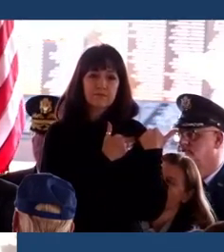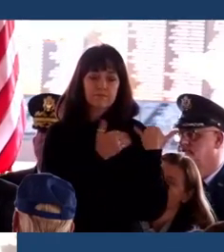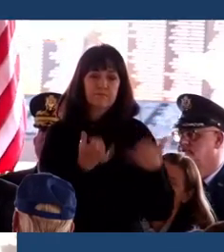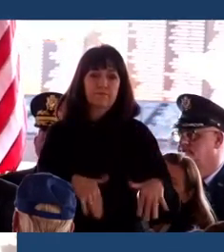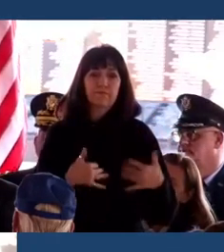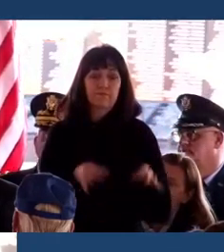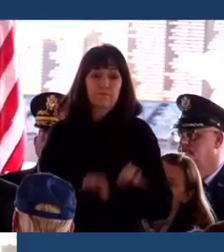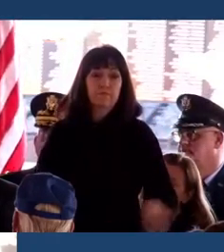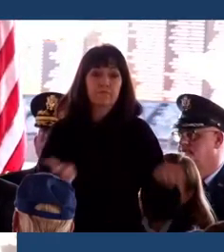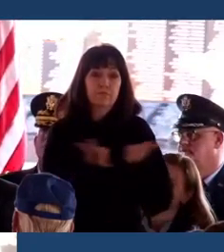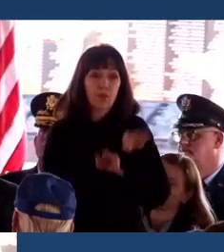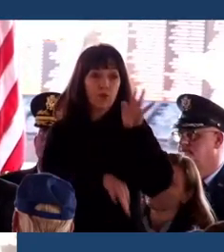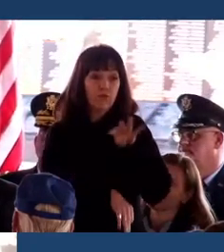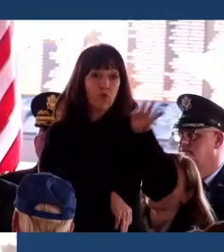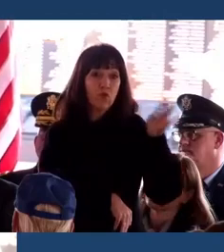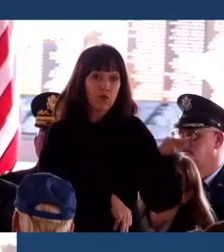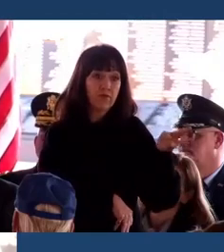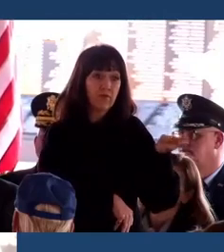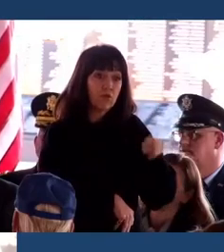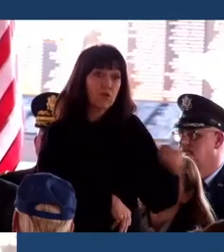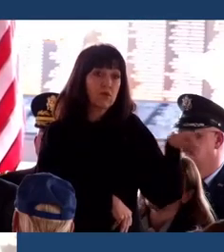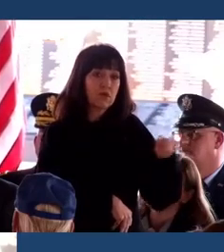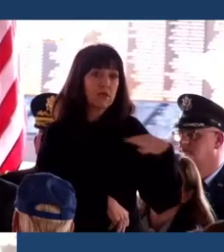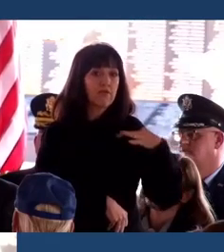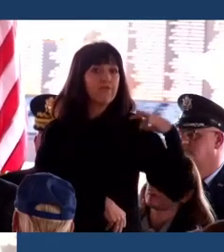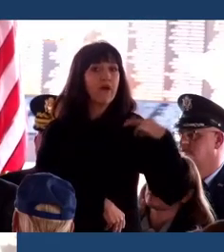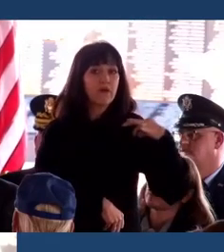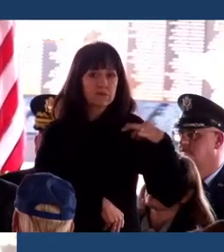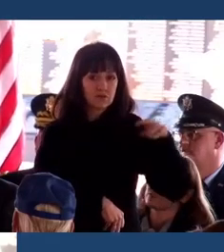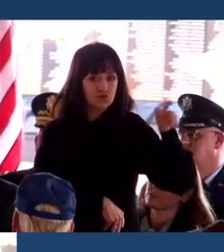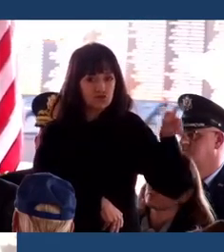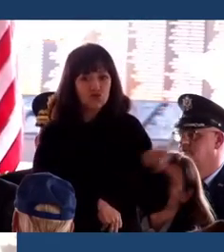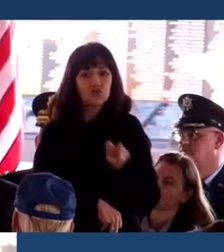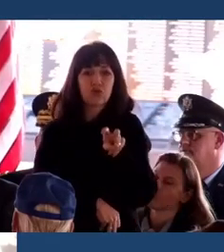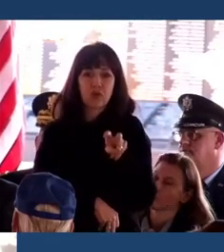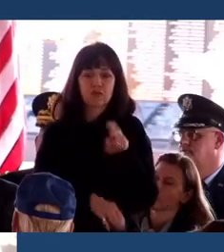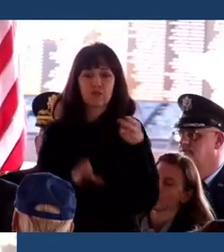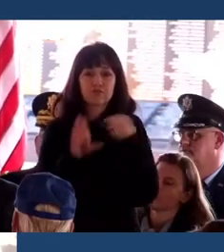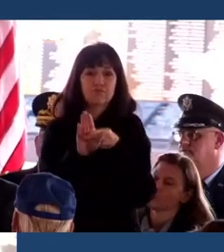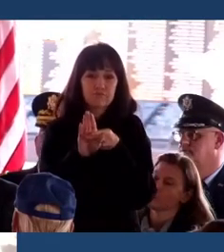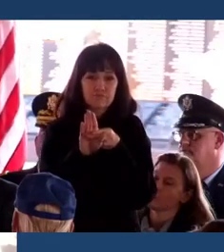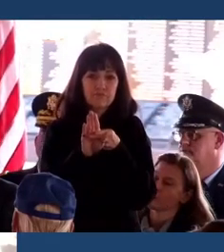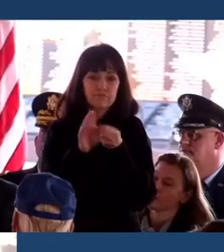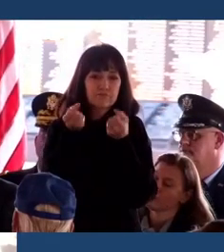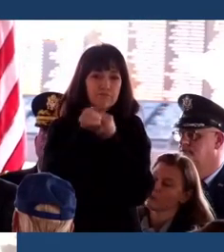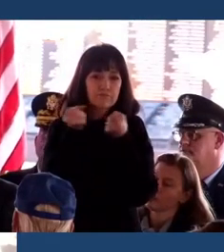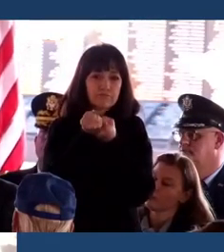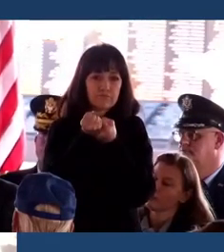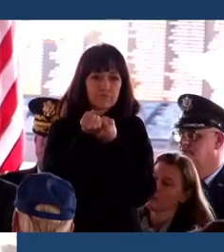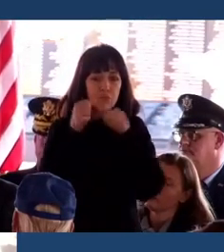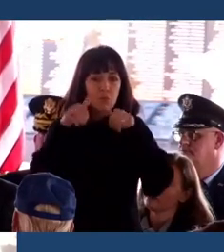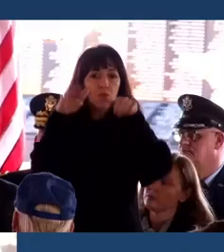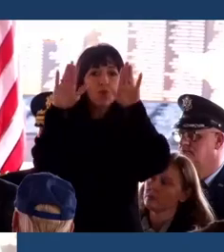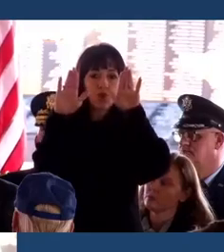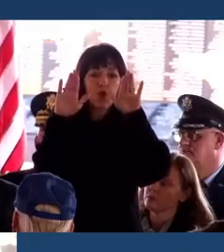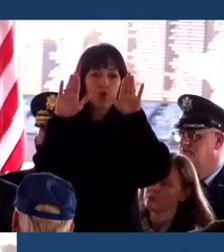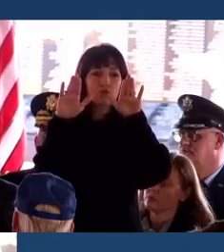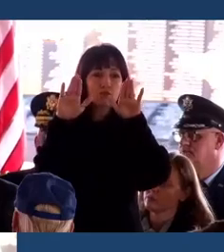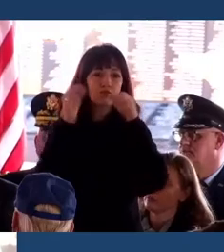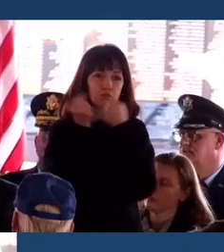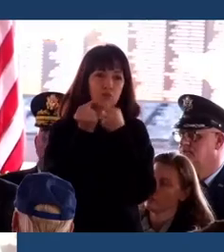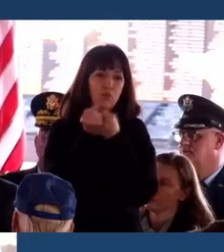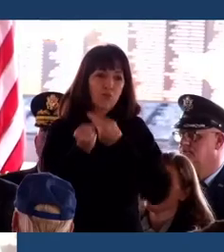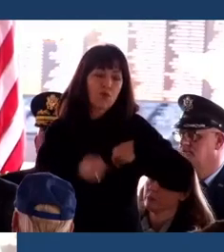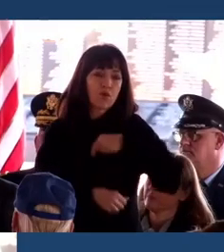of these soldiers volunteered to transfer into the unit to participate in this operation. That tells